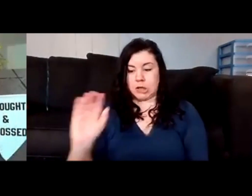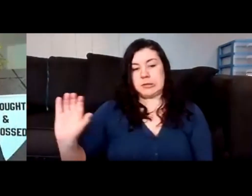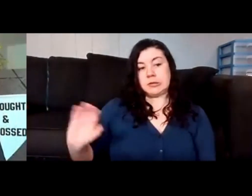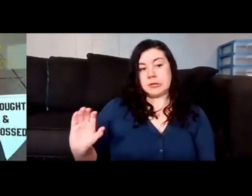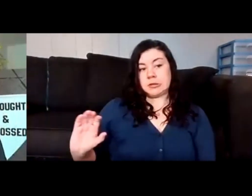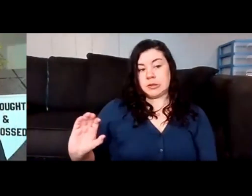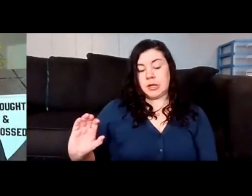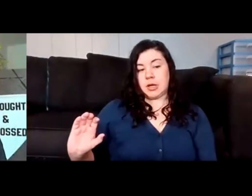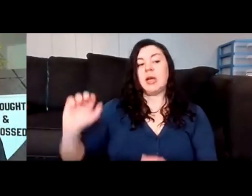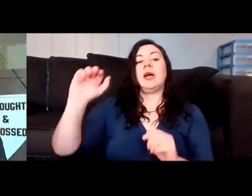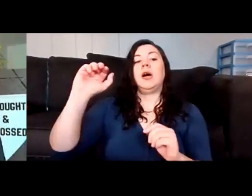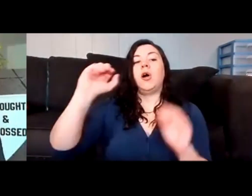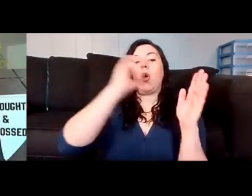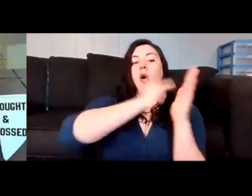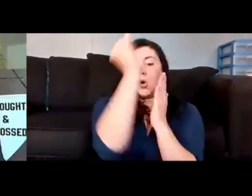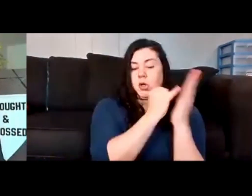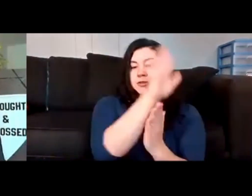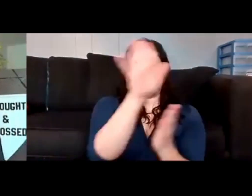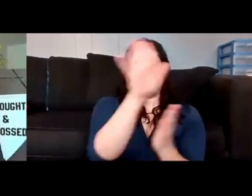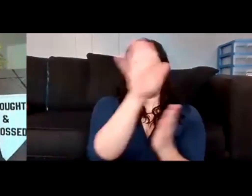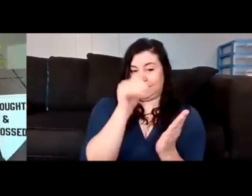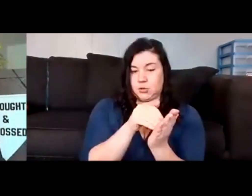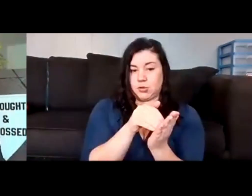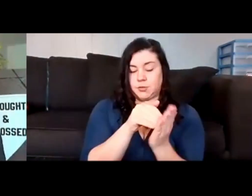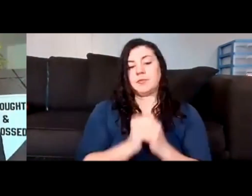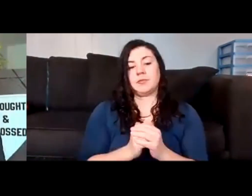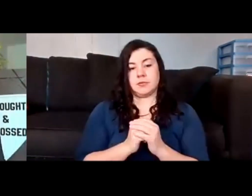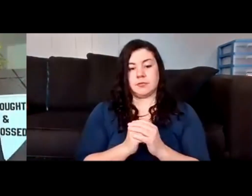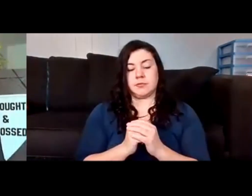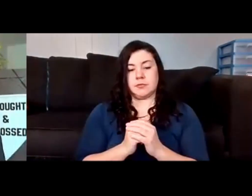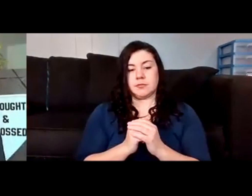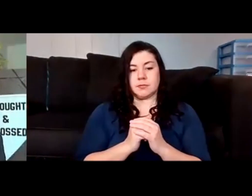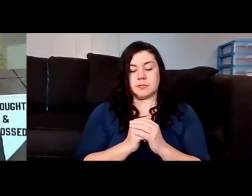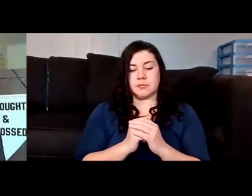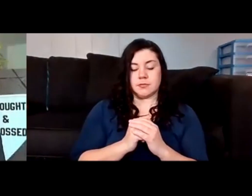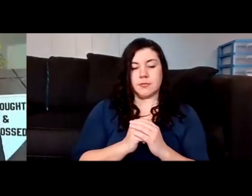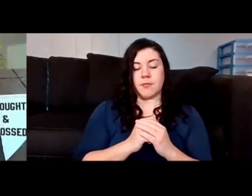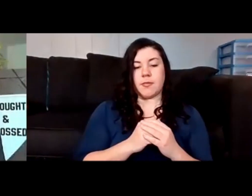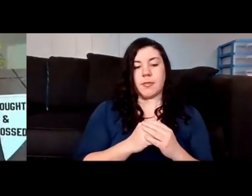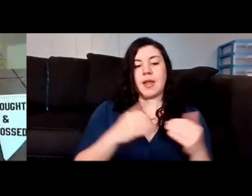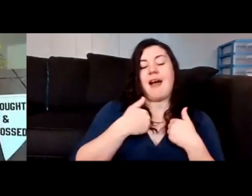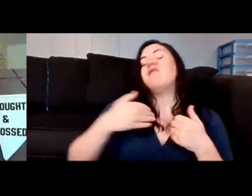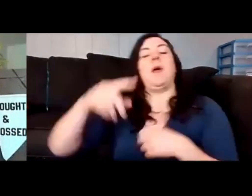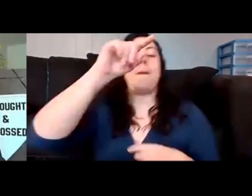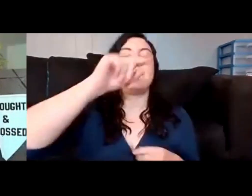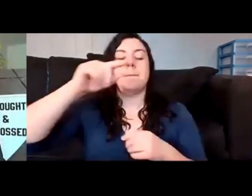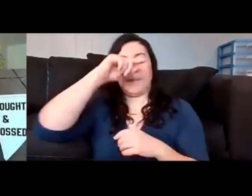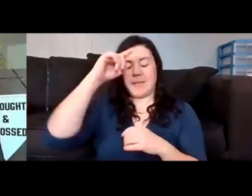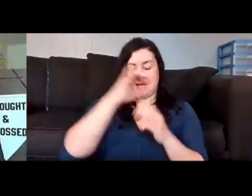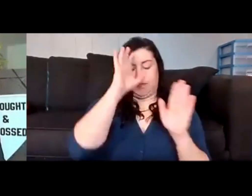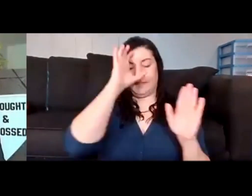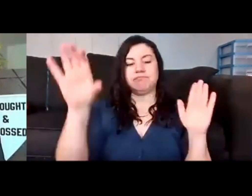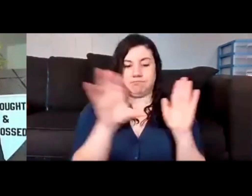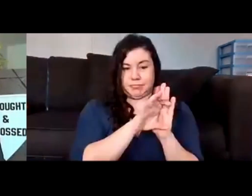Arts of collective care and responsibility, handling images of Black suffering and death, this teaching is for